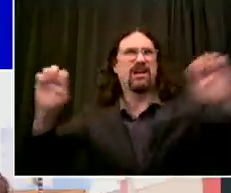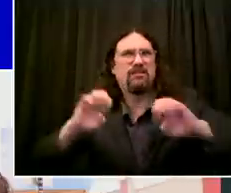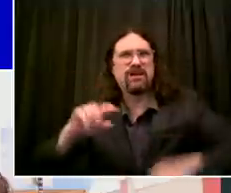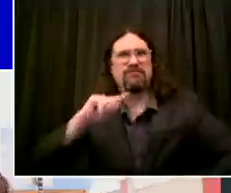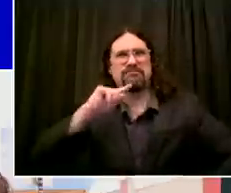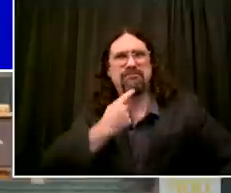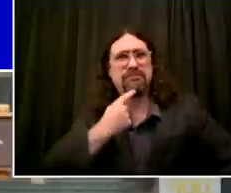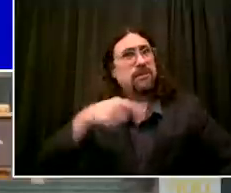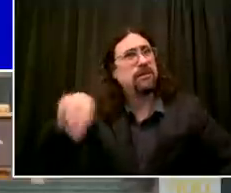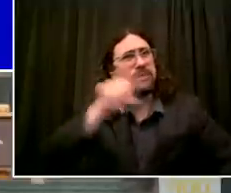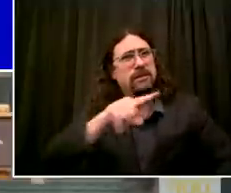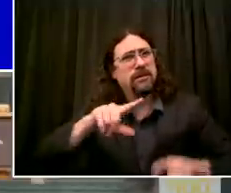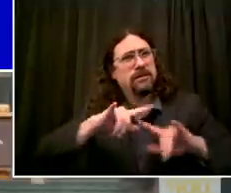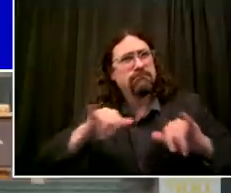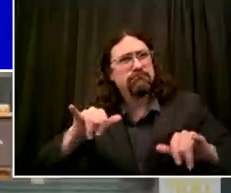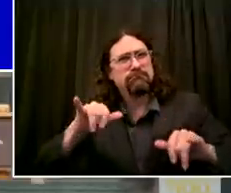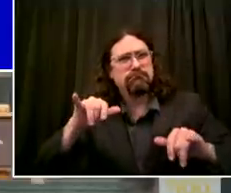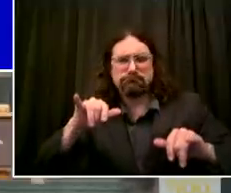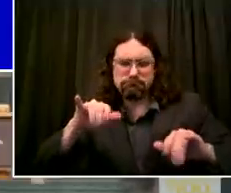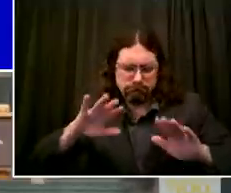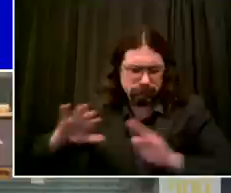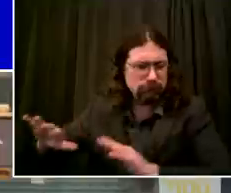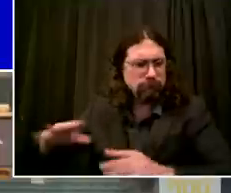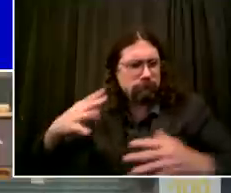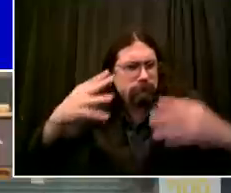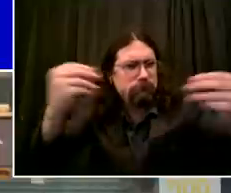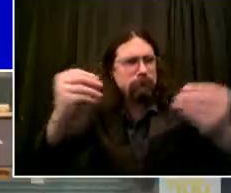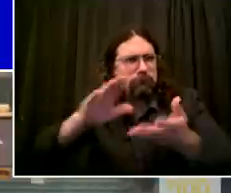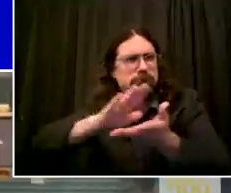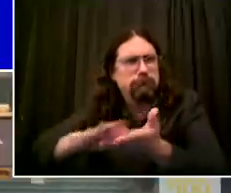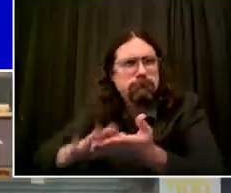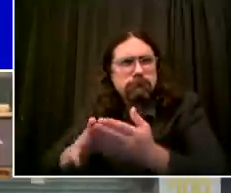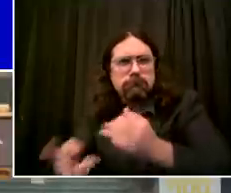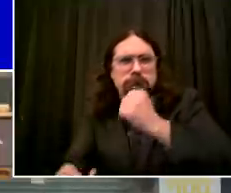an example to us all. And then